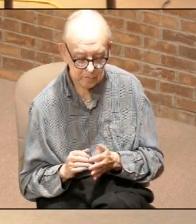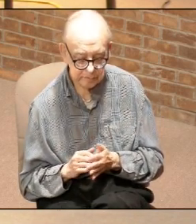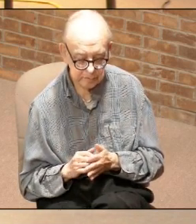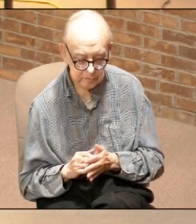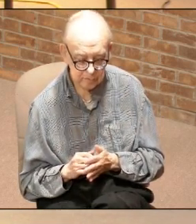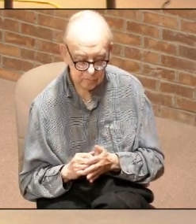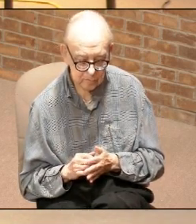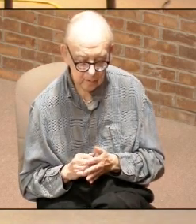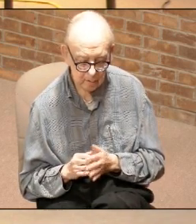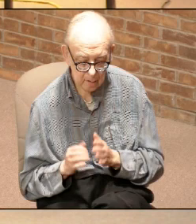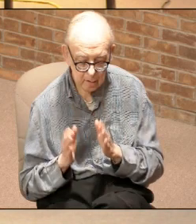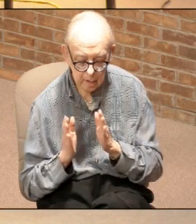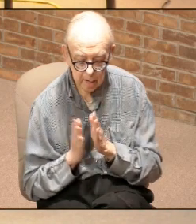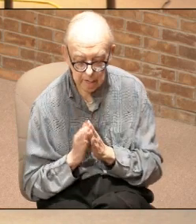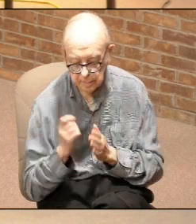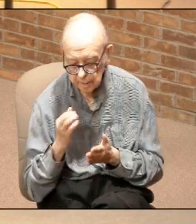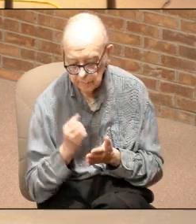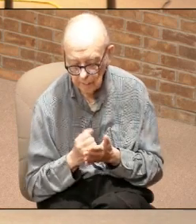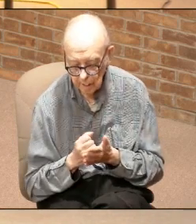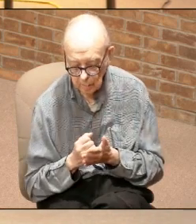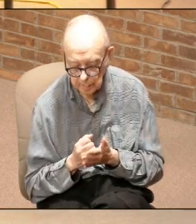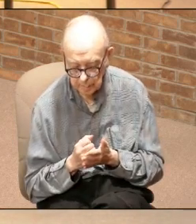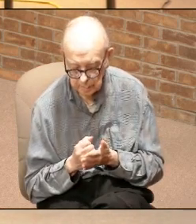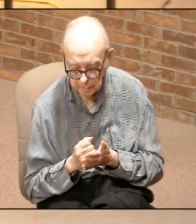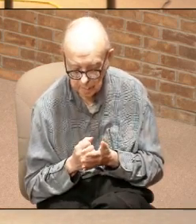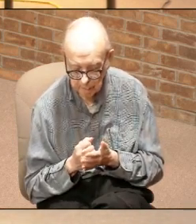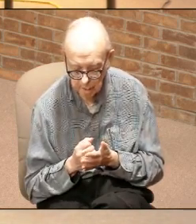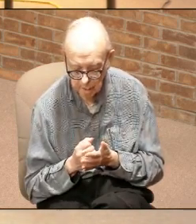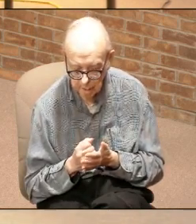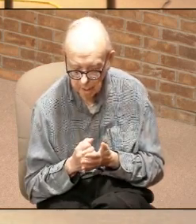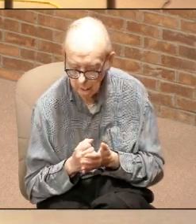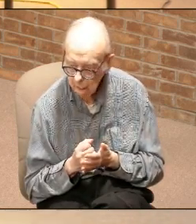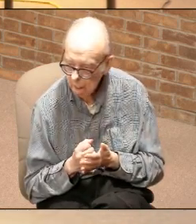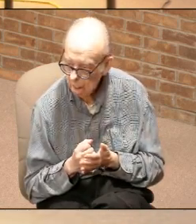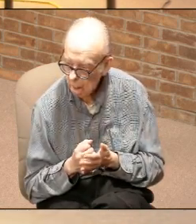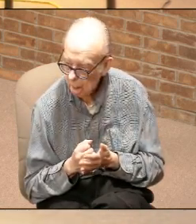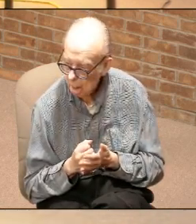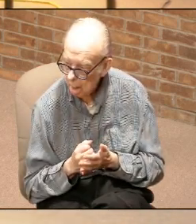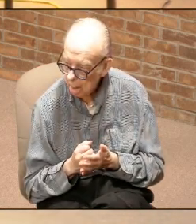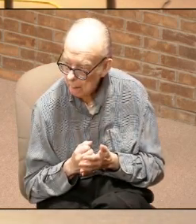that asking for help you guys want to get an invitation